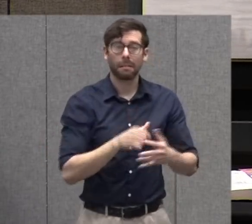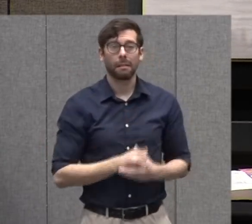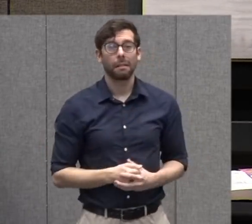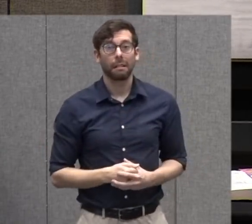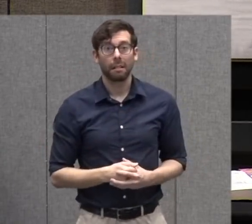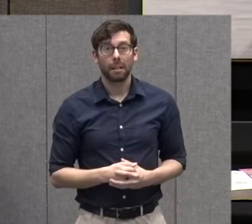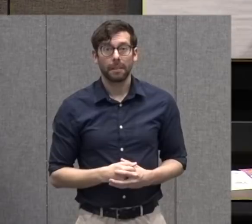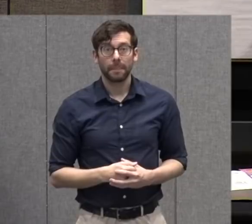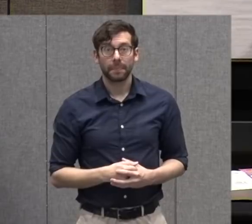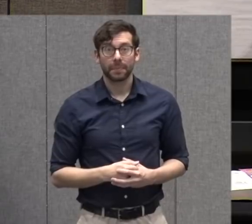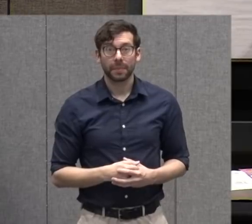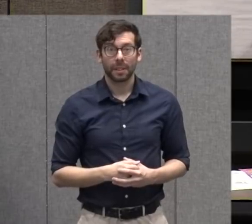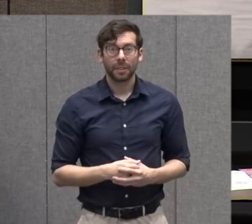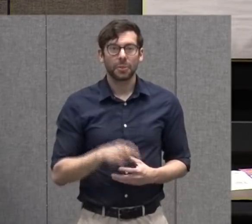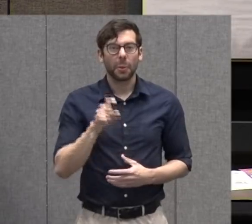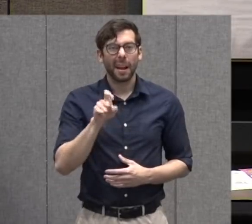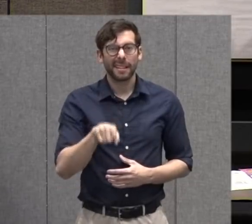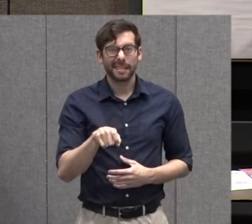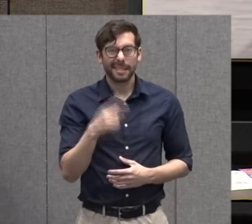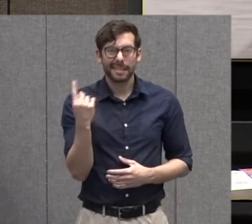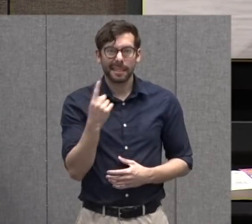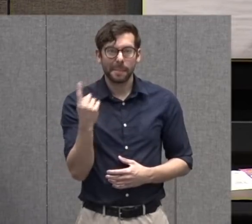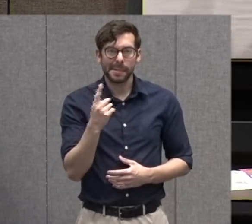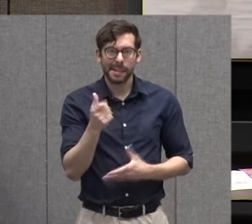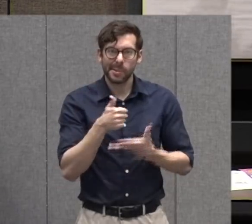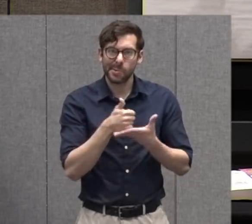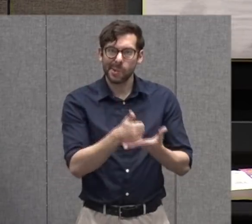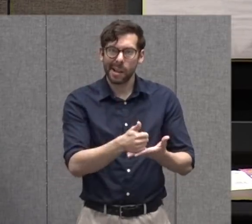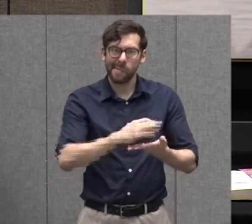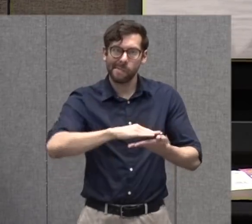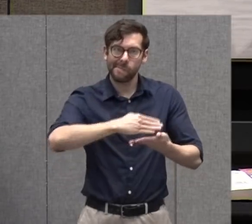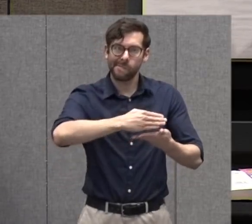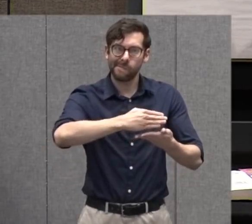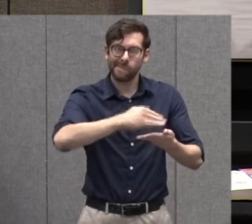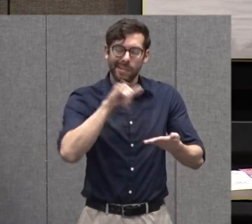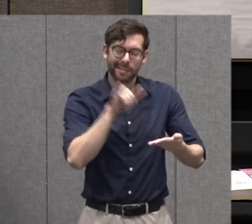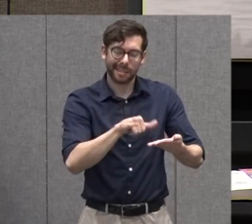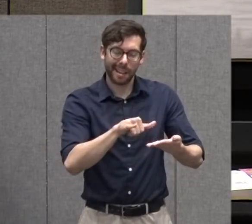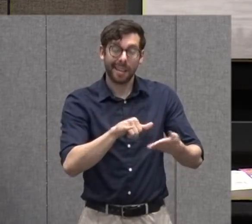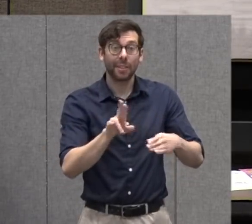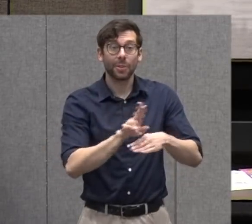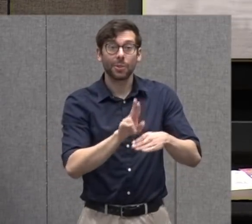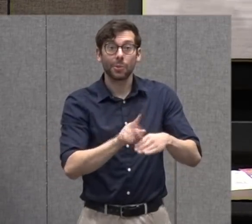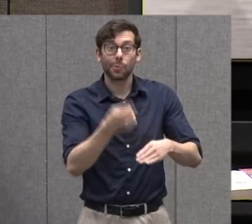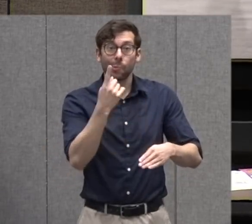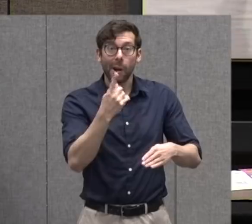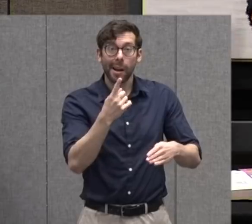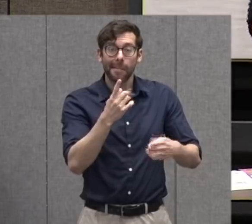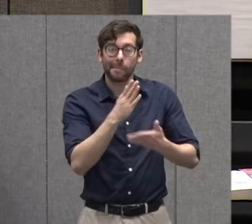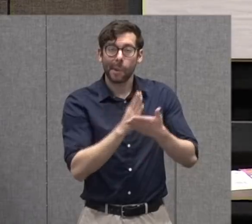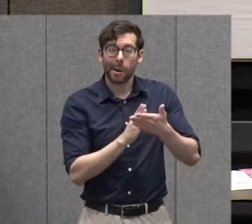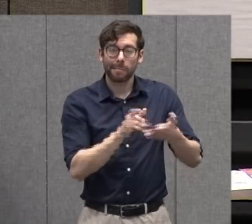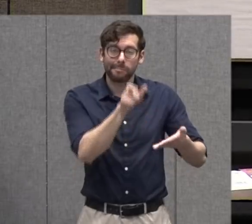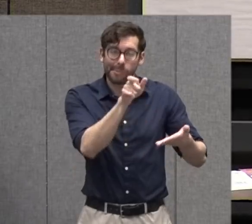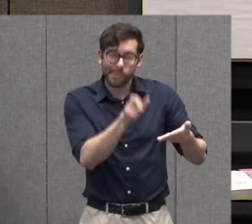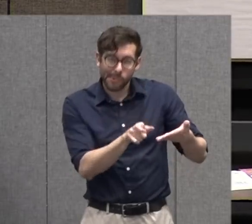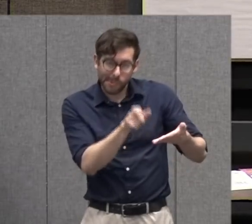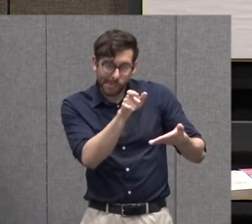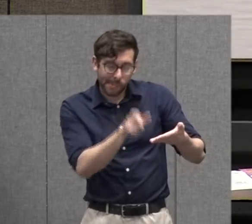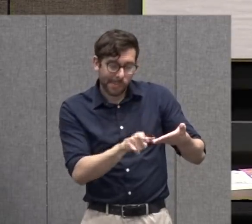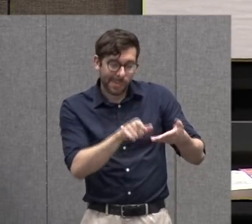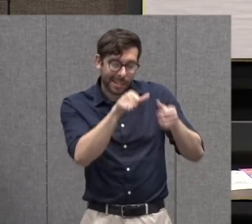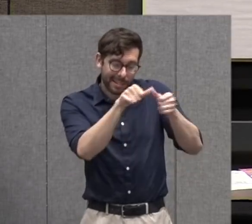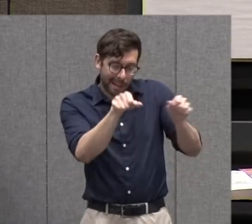to keep it open. So I took one piece here, and again, I taped it. And it feels pretty sturdy.